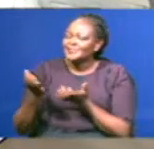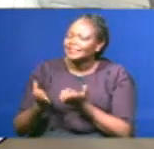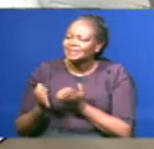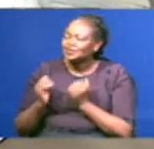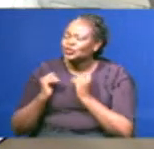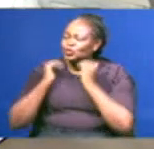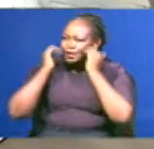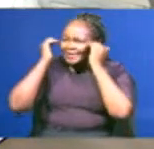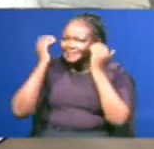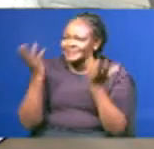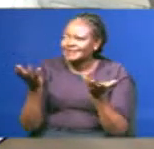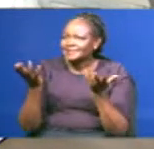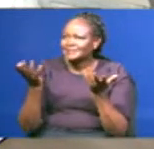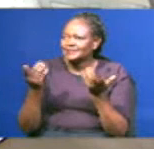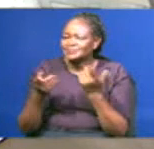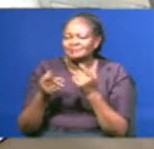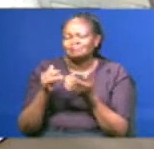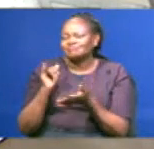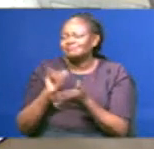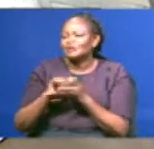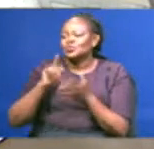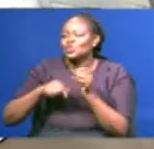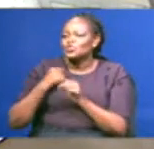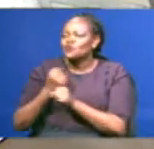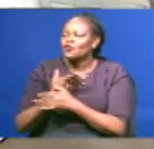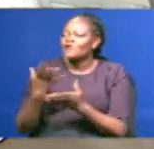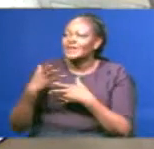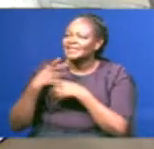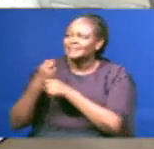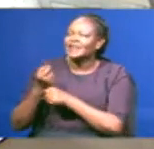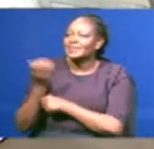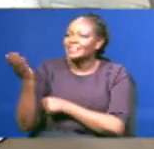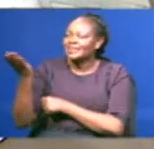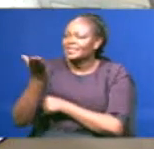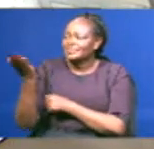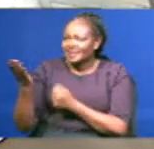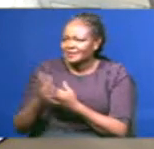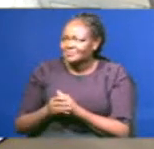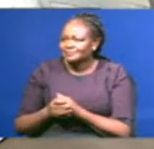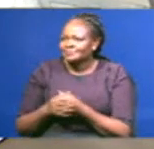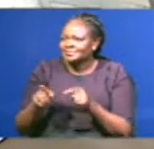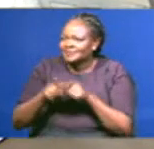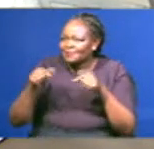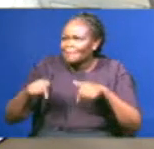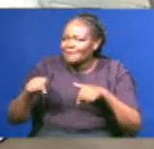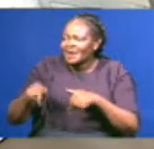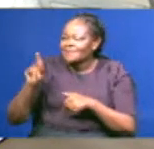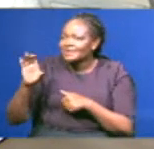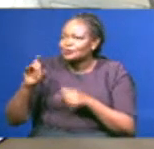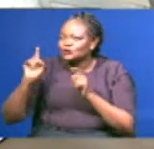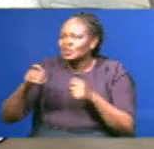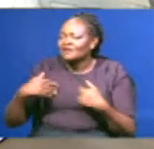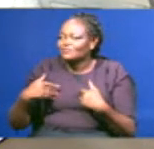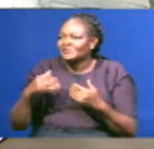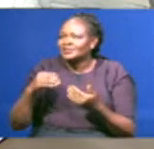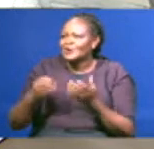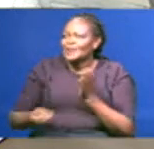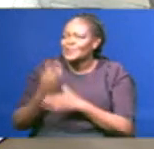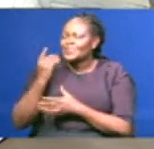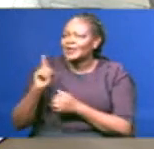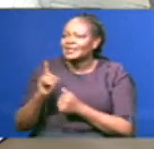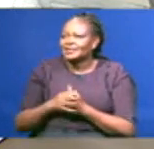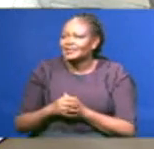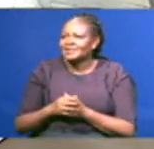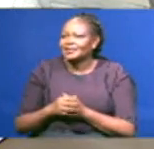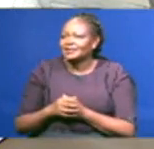them. So I think that's the way to go for each and every organization out there. Even here at KBC, we should set up one. Oh yes,